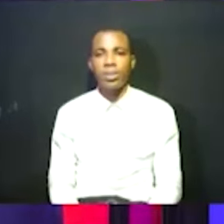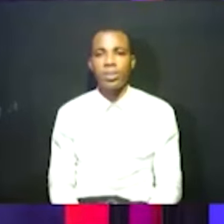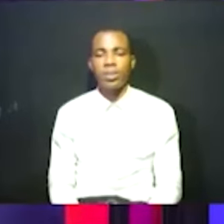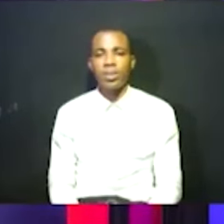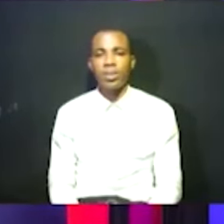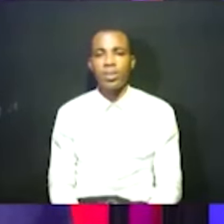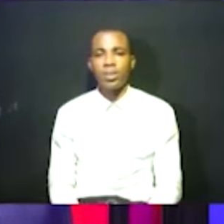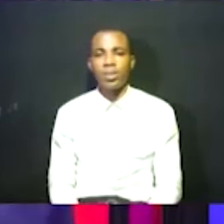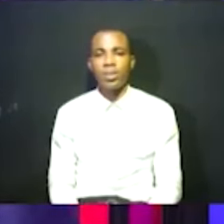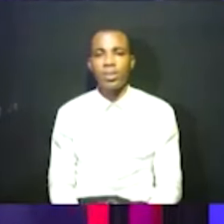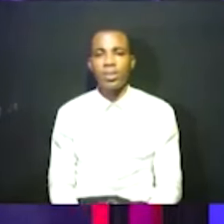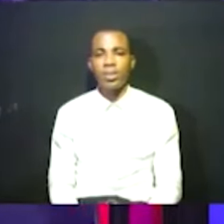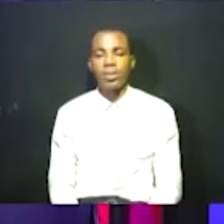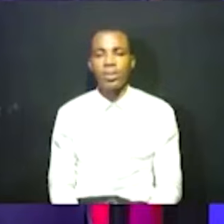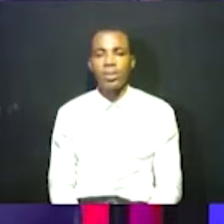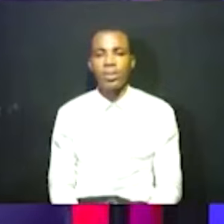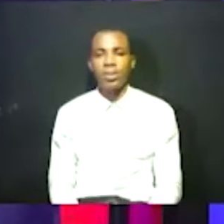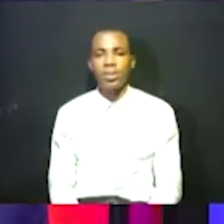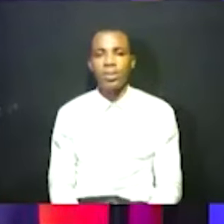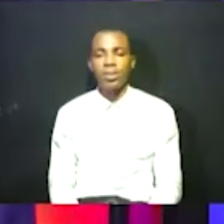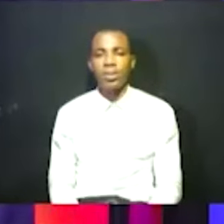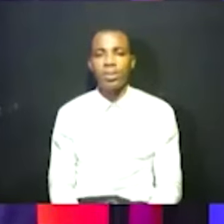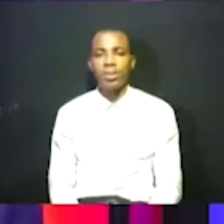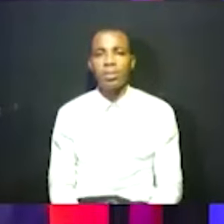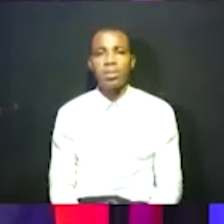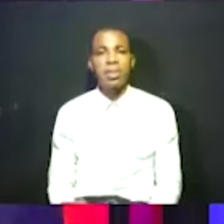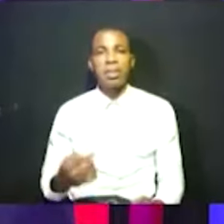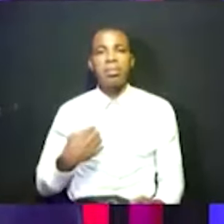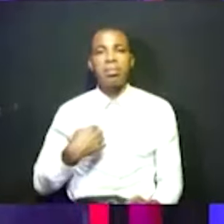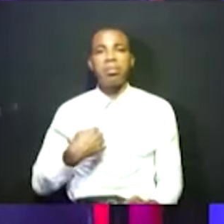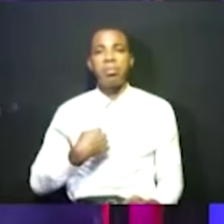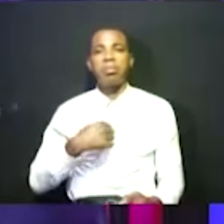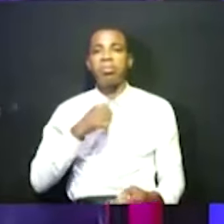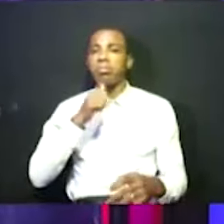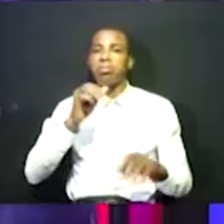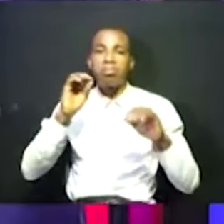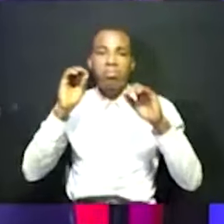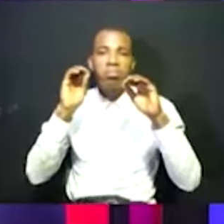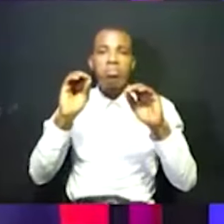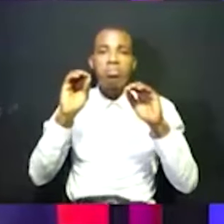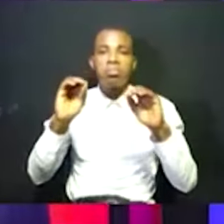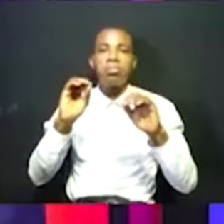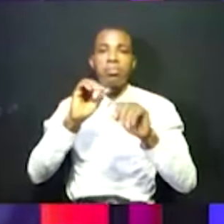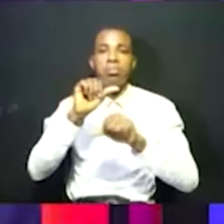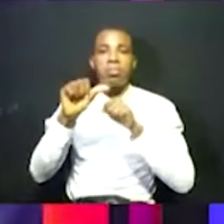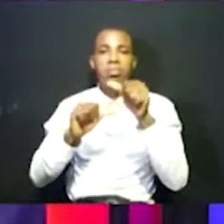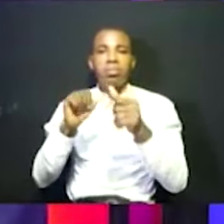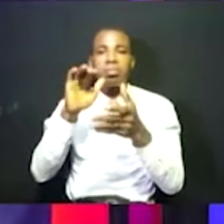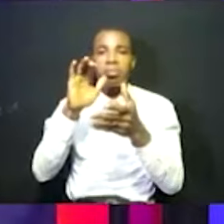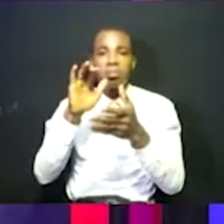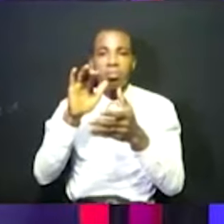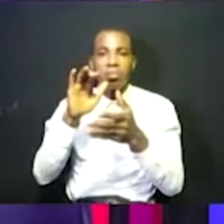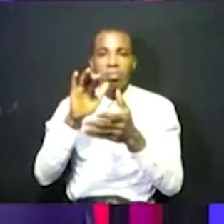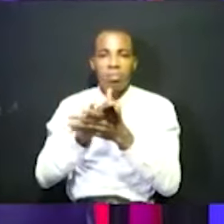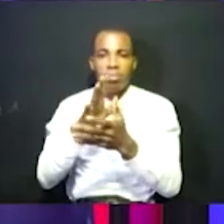bueni, efa, a busiano, a brabohui. I'm not going to teach on marriage and family life. And ya, a warrior church, and I